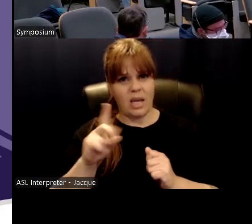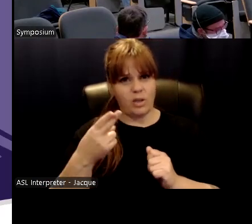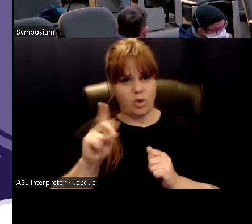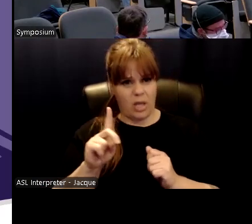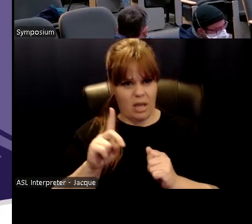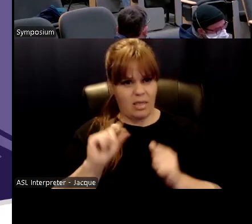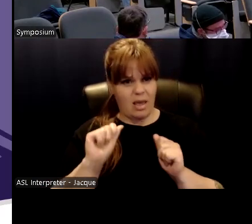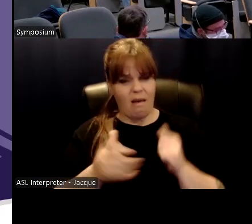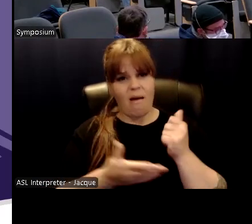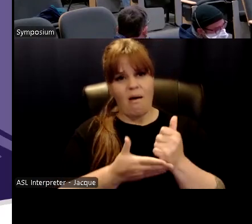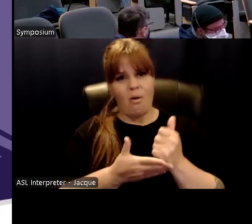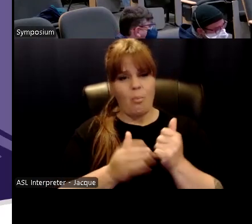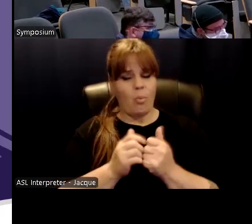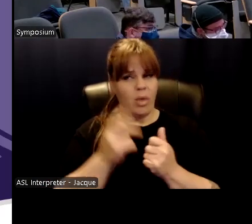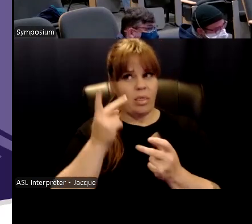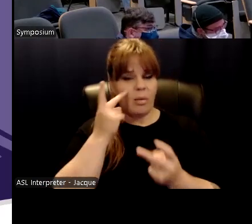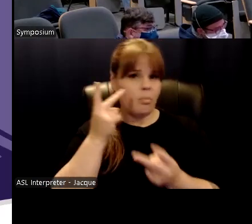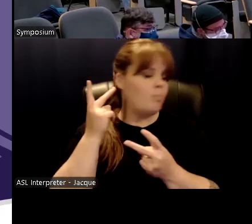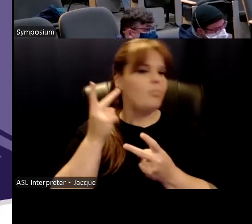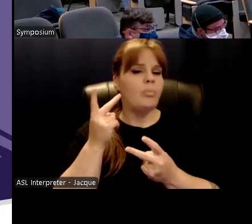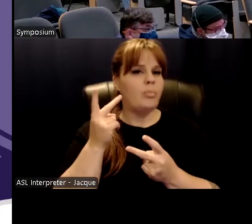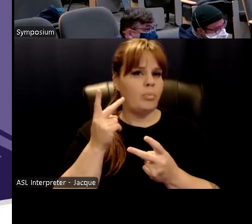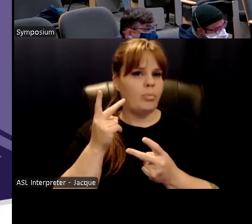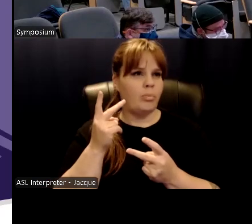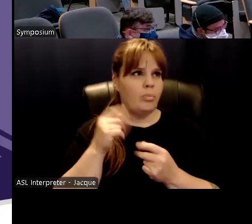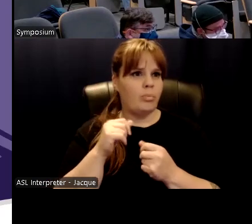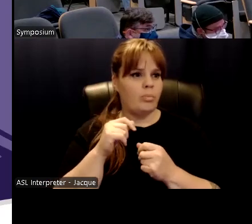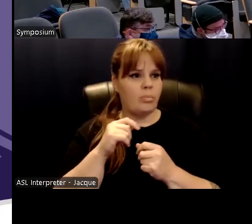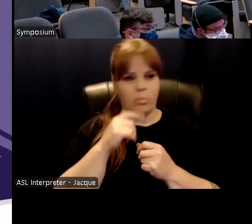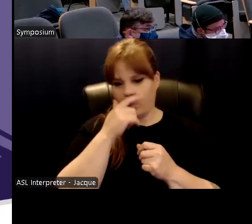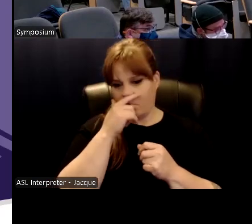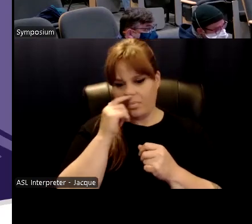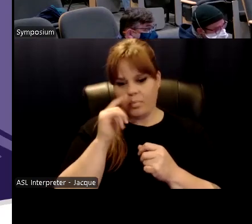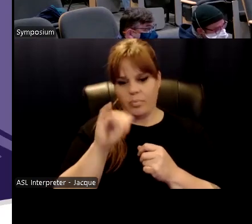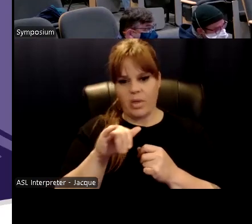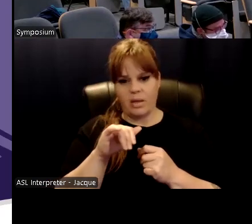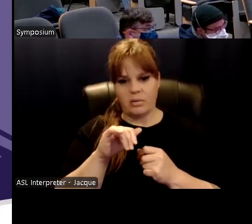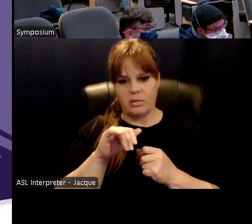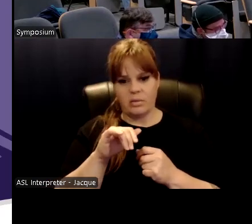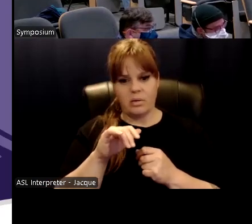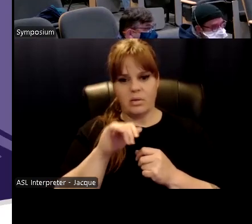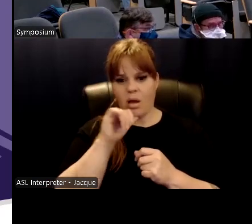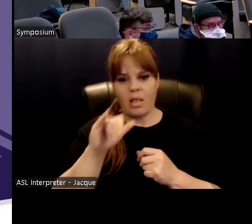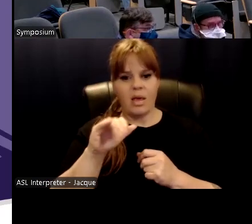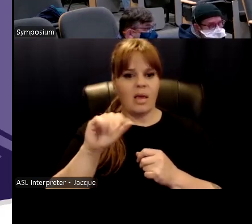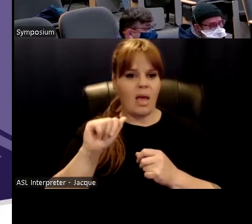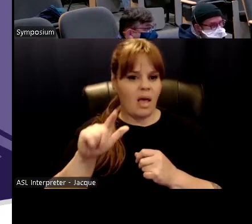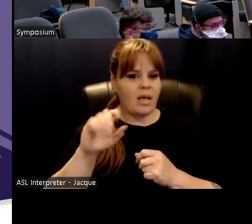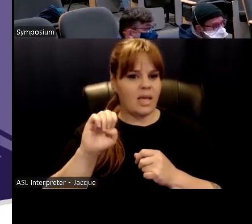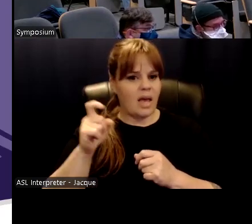with memory that's not like the A, and by that I mean ALEXA or Siri or any of